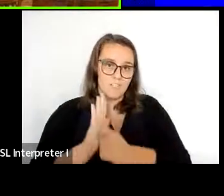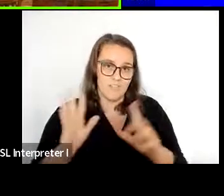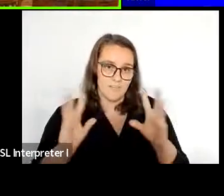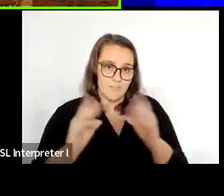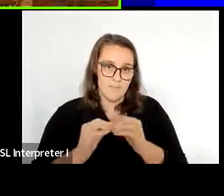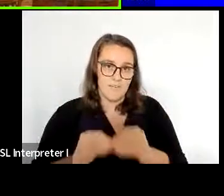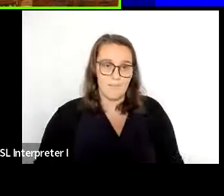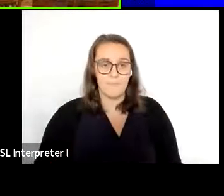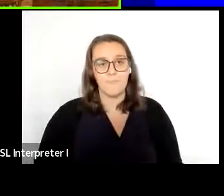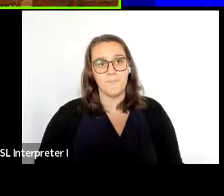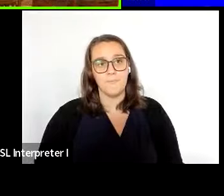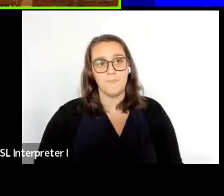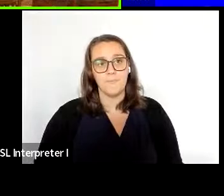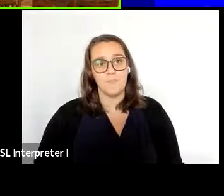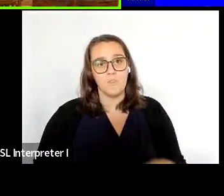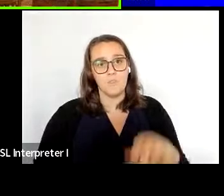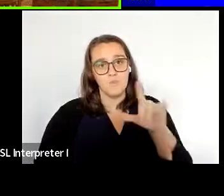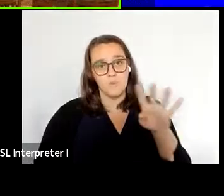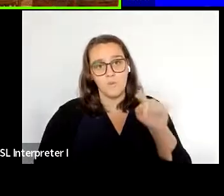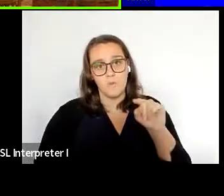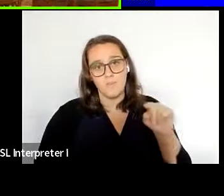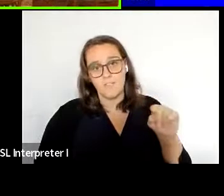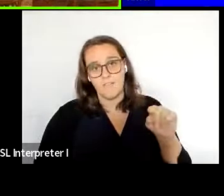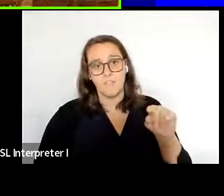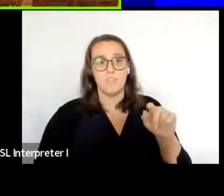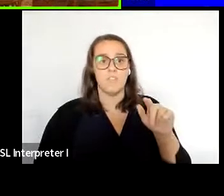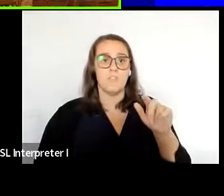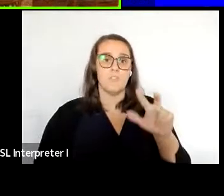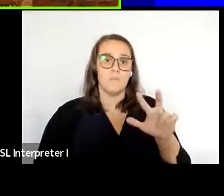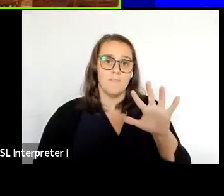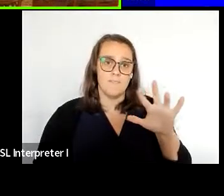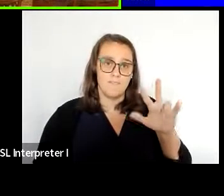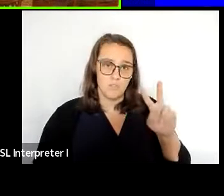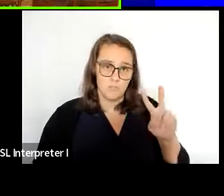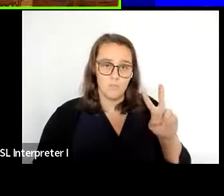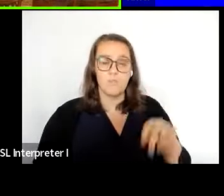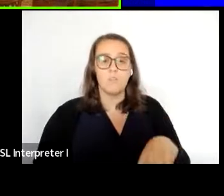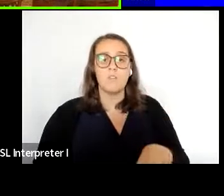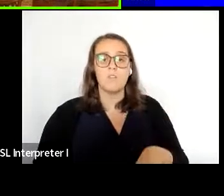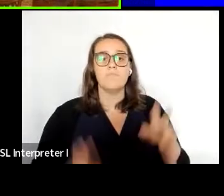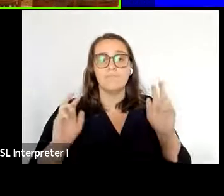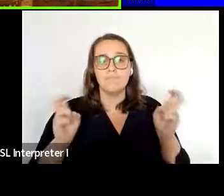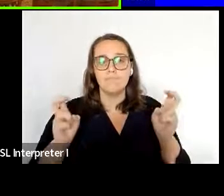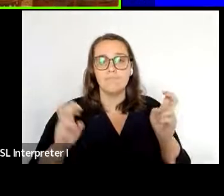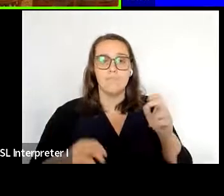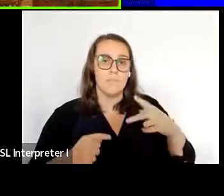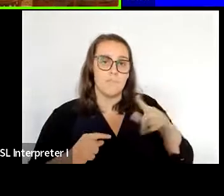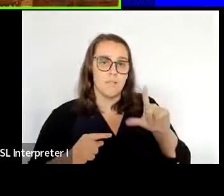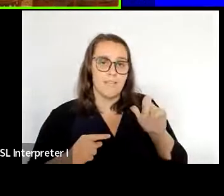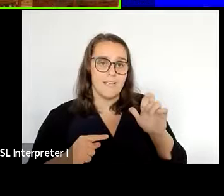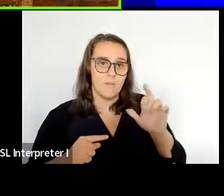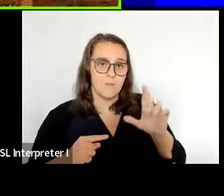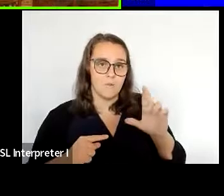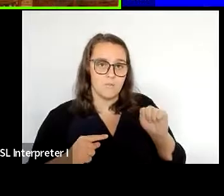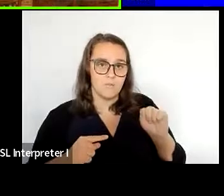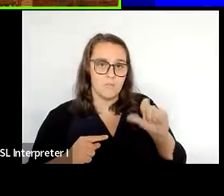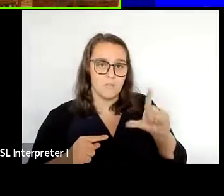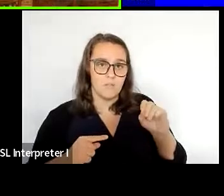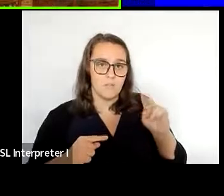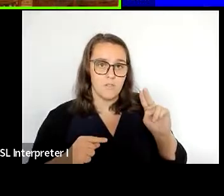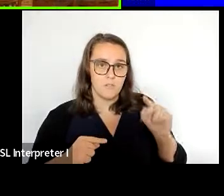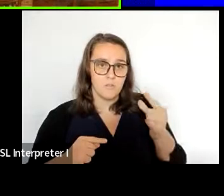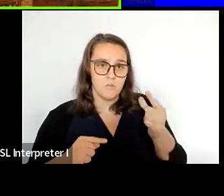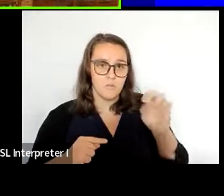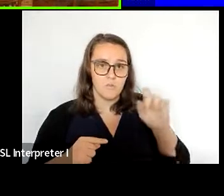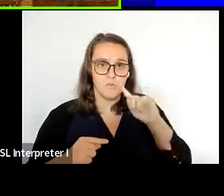The next item is Bill 24-352, Players Lounge Tax Exemption Act of 2022. This was reported out of the